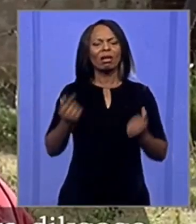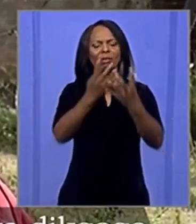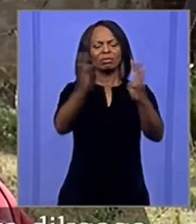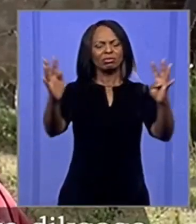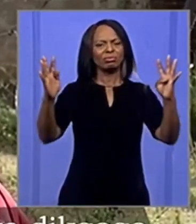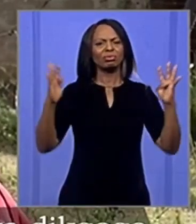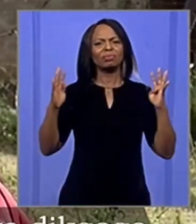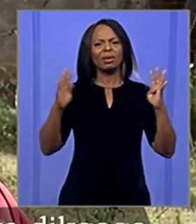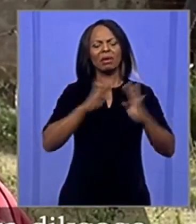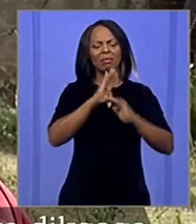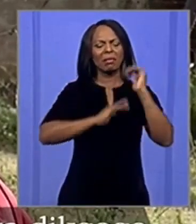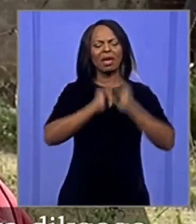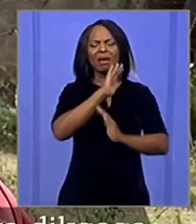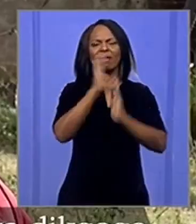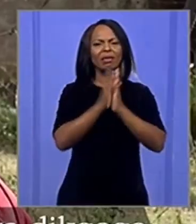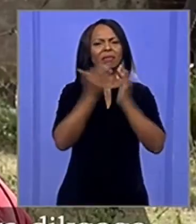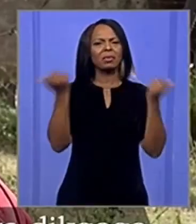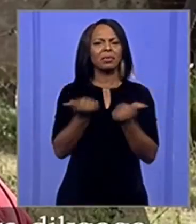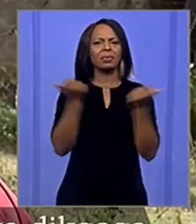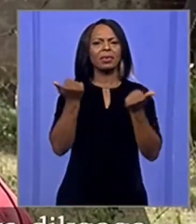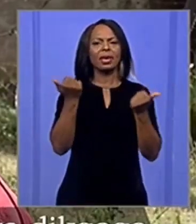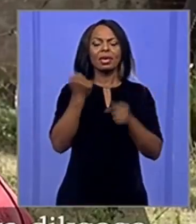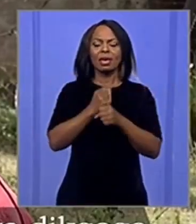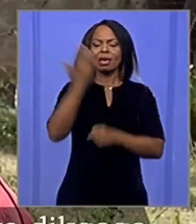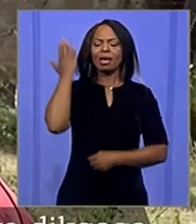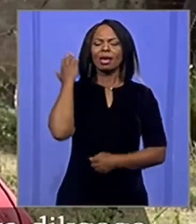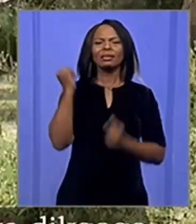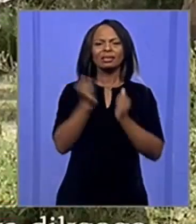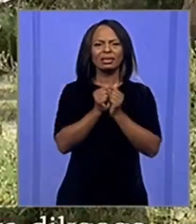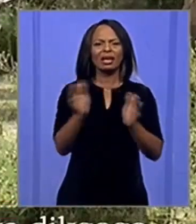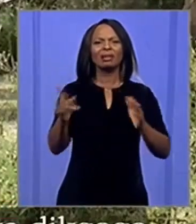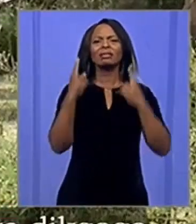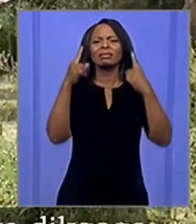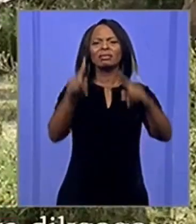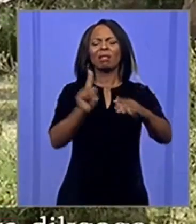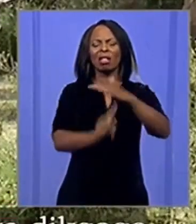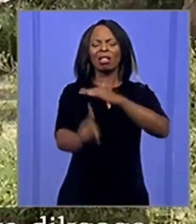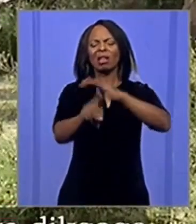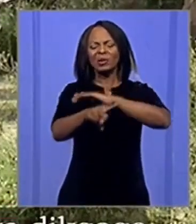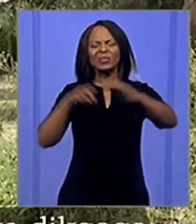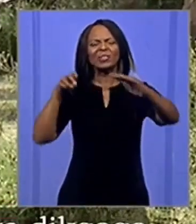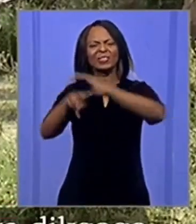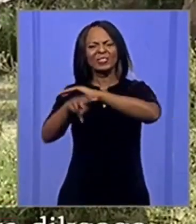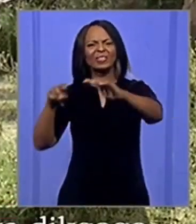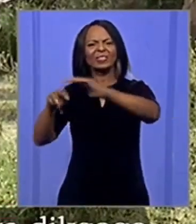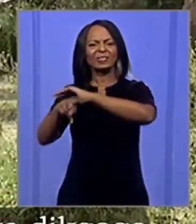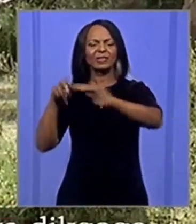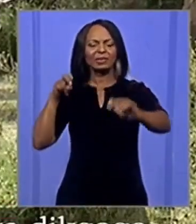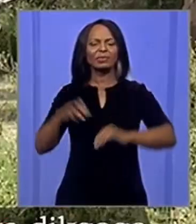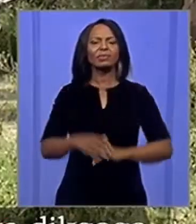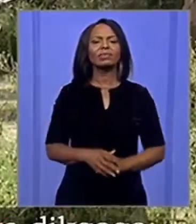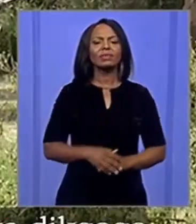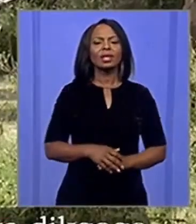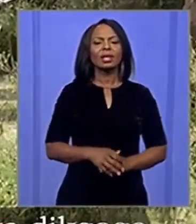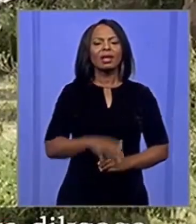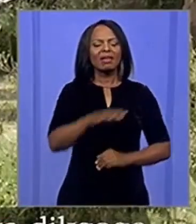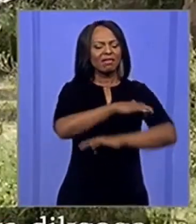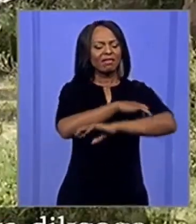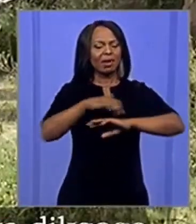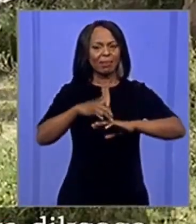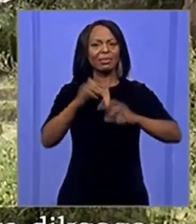mo last year go a thomolla batho ba utswa fo teng fale. Ge sene family e diriwa family ise